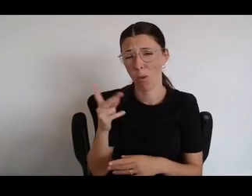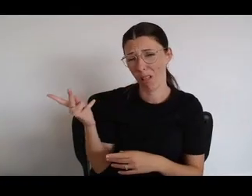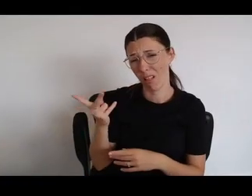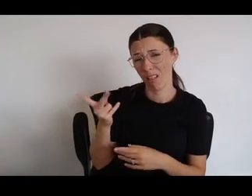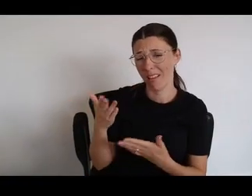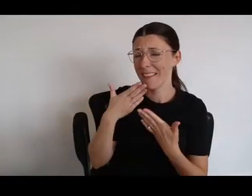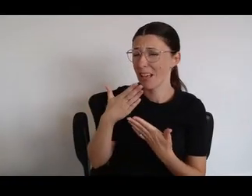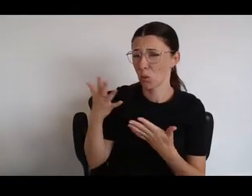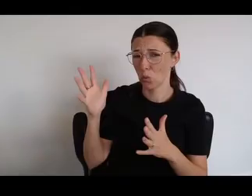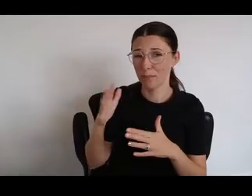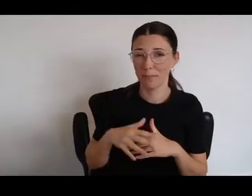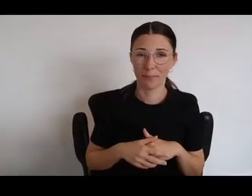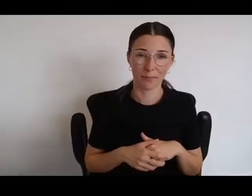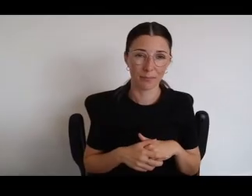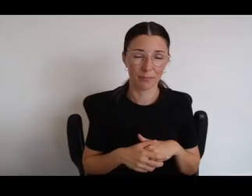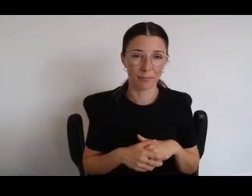again. Pasi.